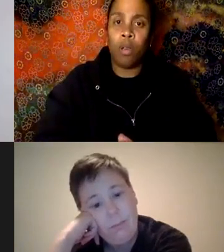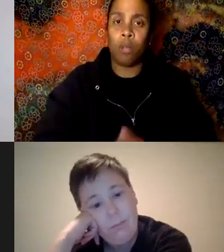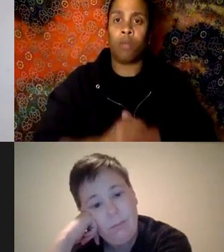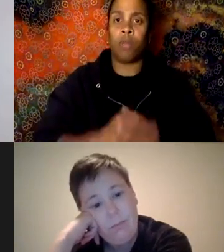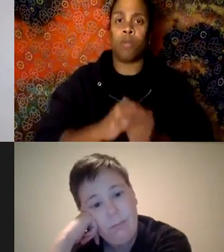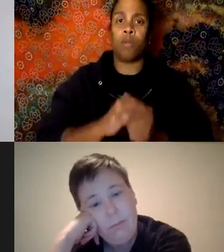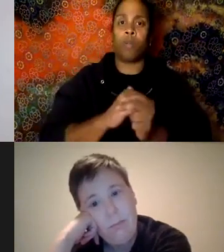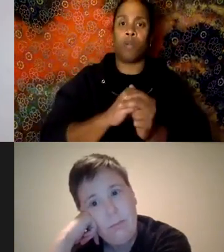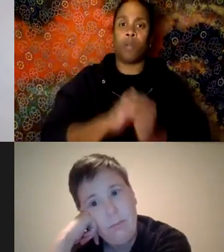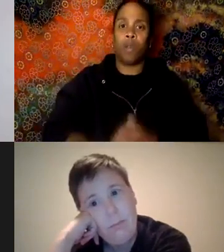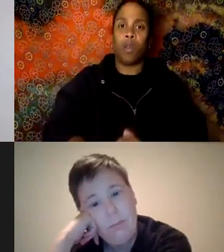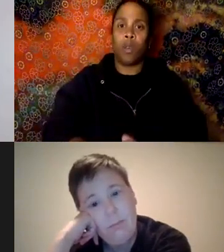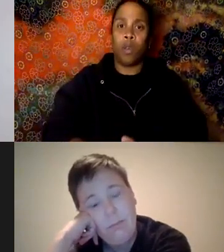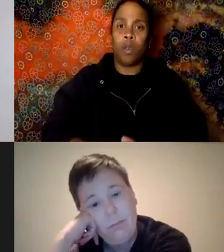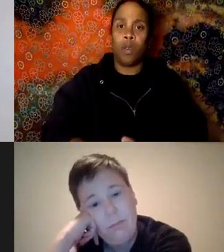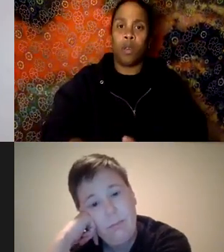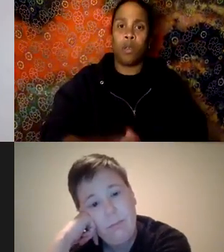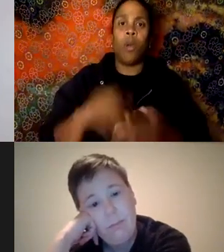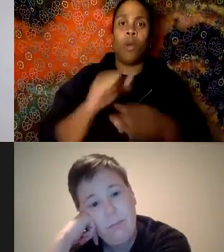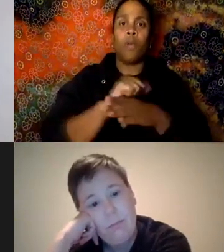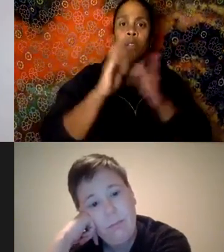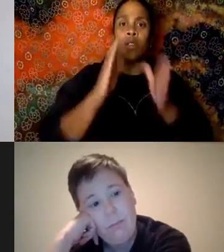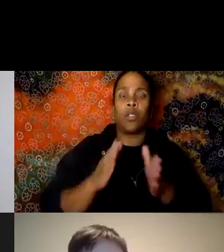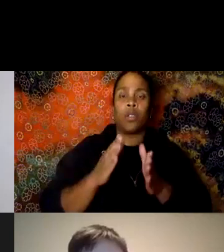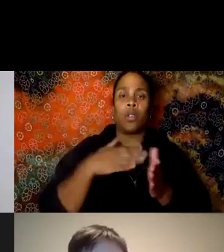freesatora@gmail.com. Yeah, so practitioners, if